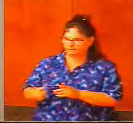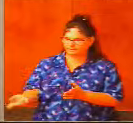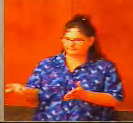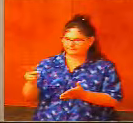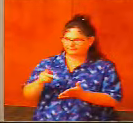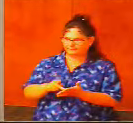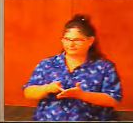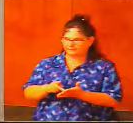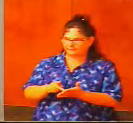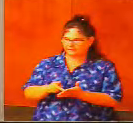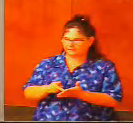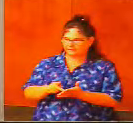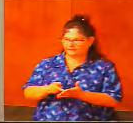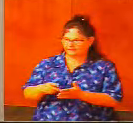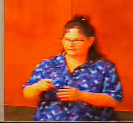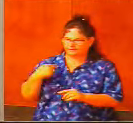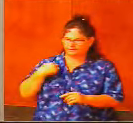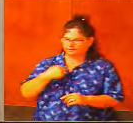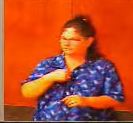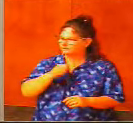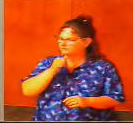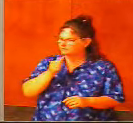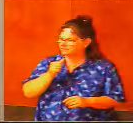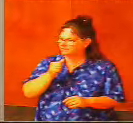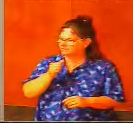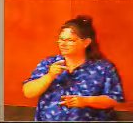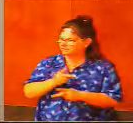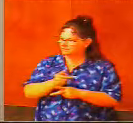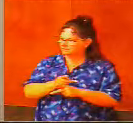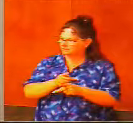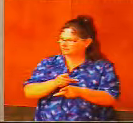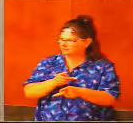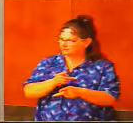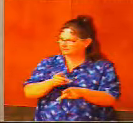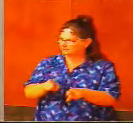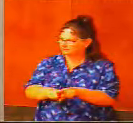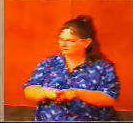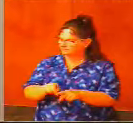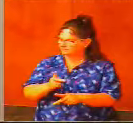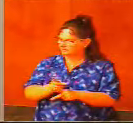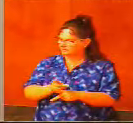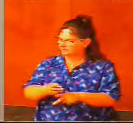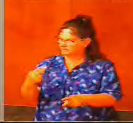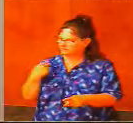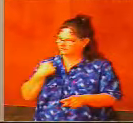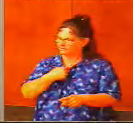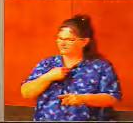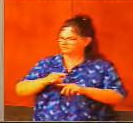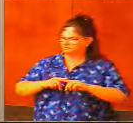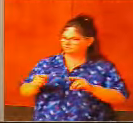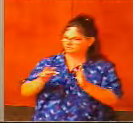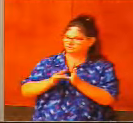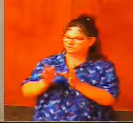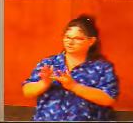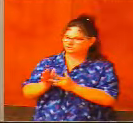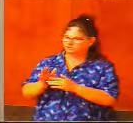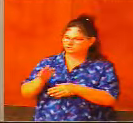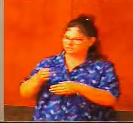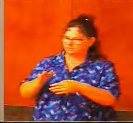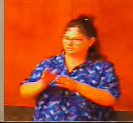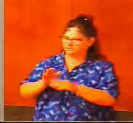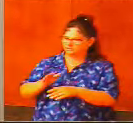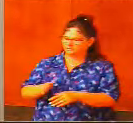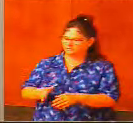back. We didn't mistreat the one who has mistreated us. But Jesus calls us to